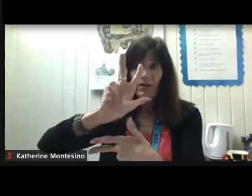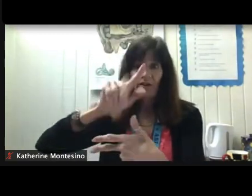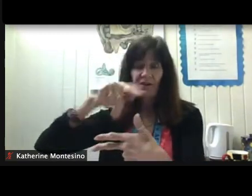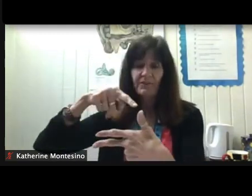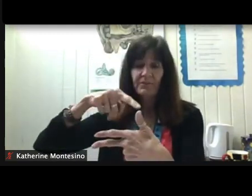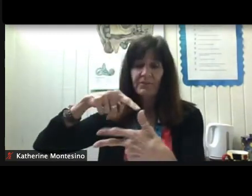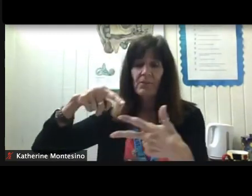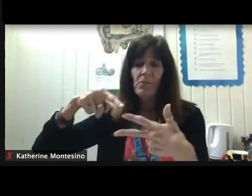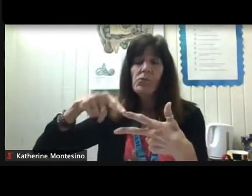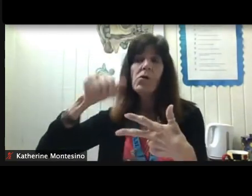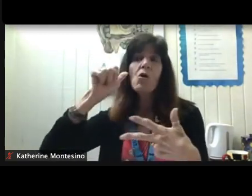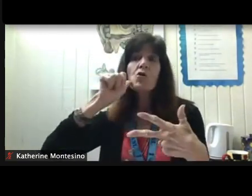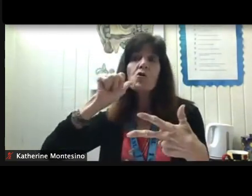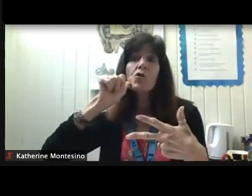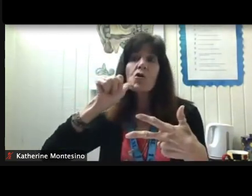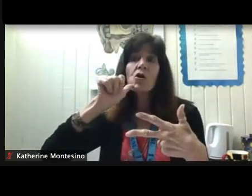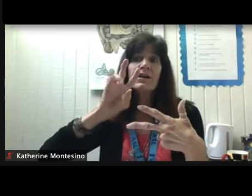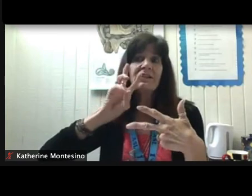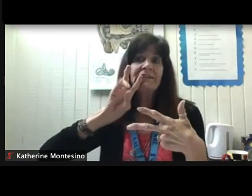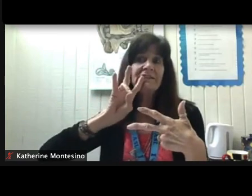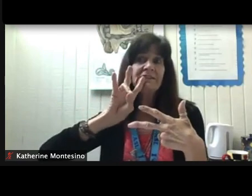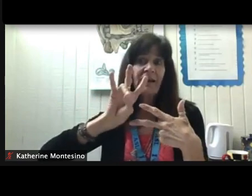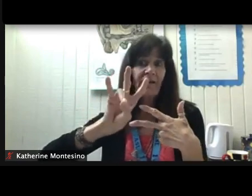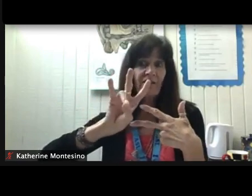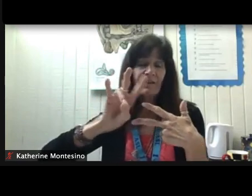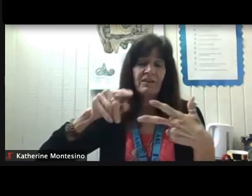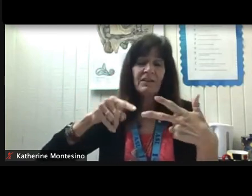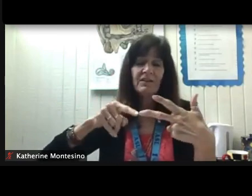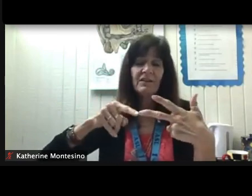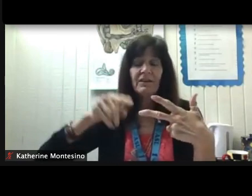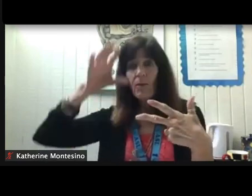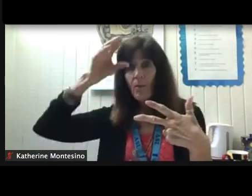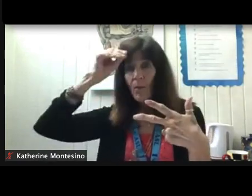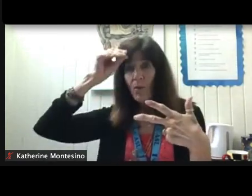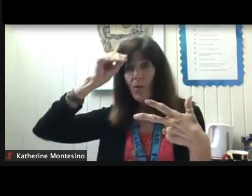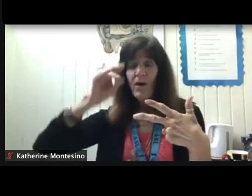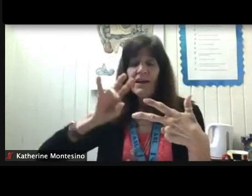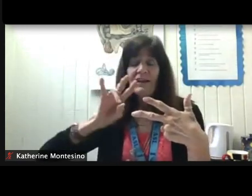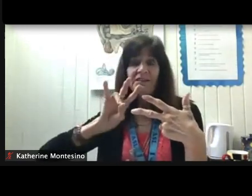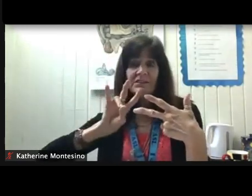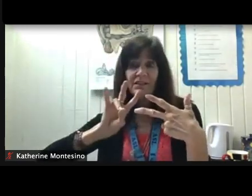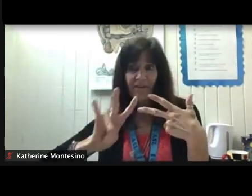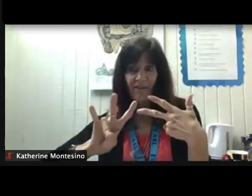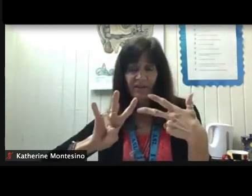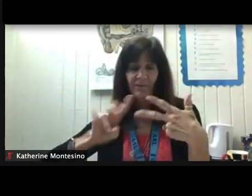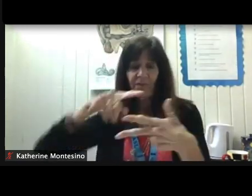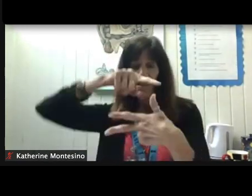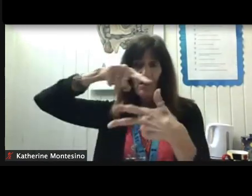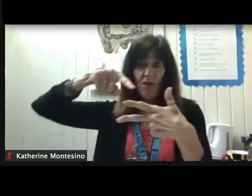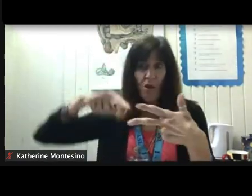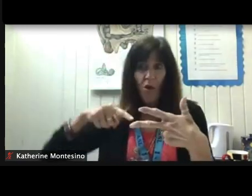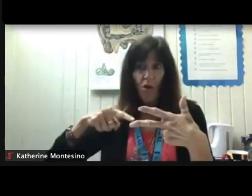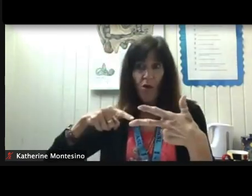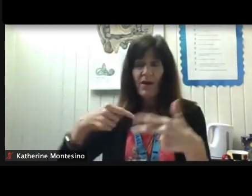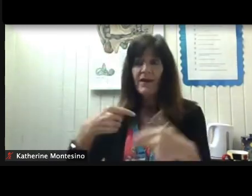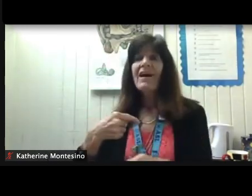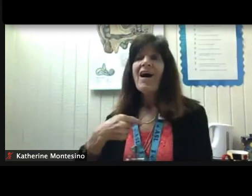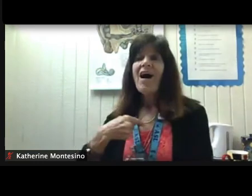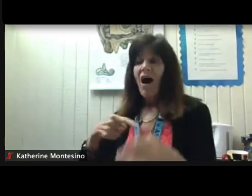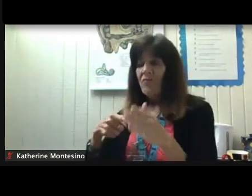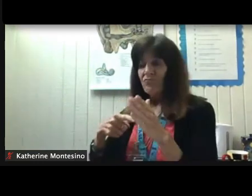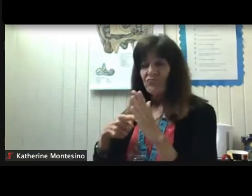teach a three-year-old young boy, a seven-year-old, and then another seven-year-old.